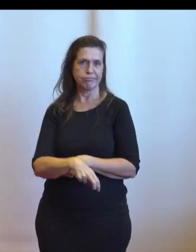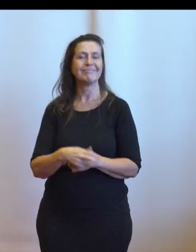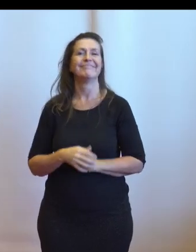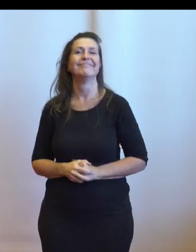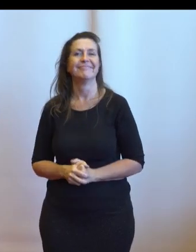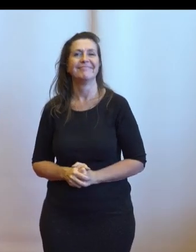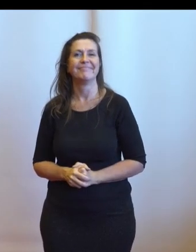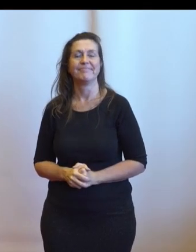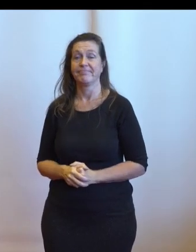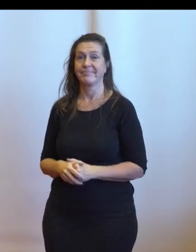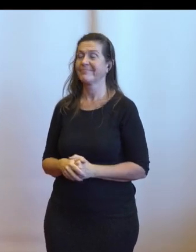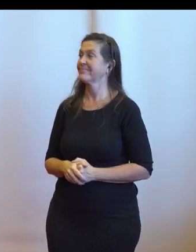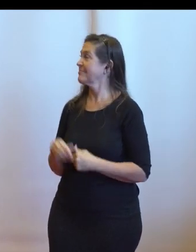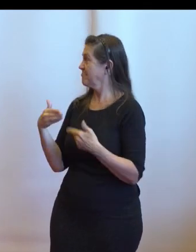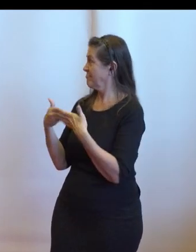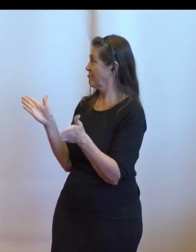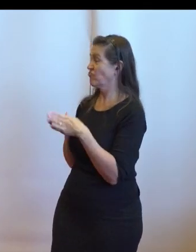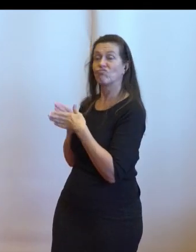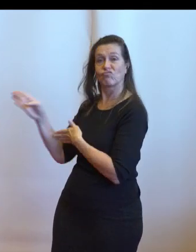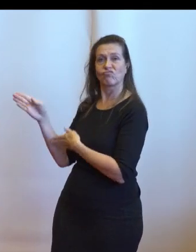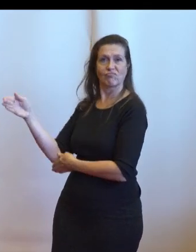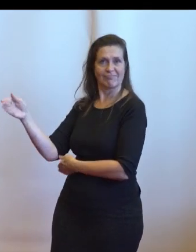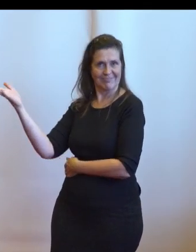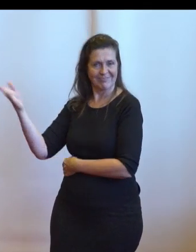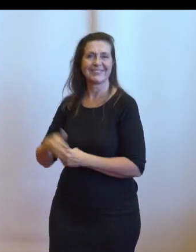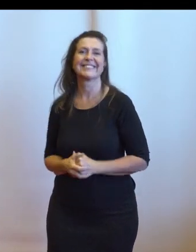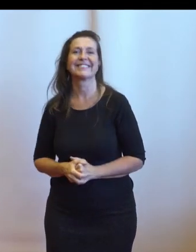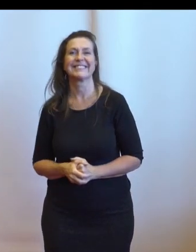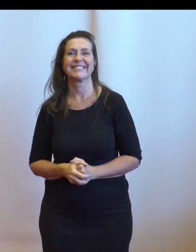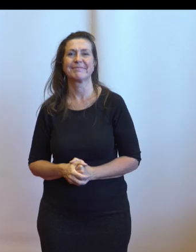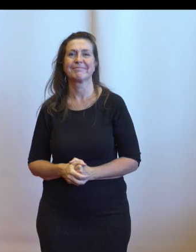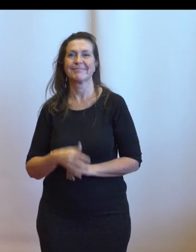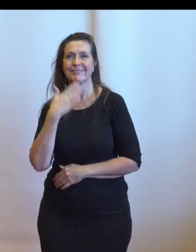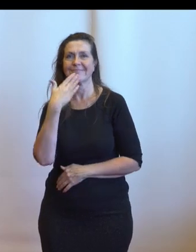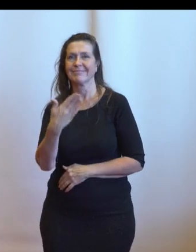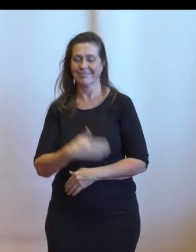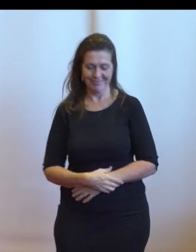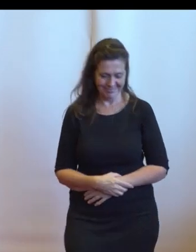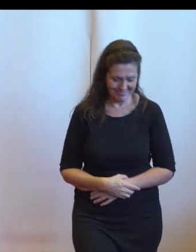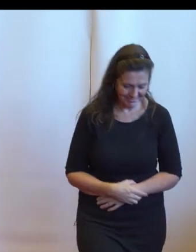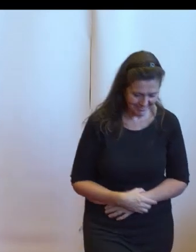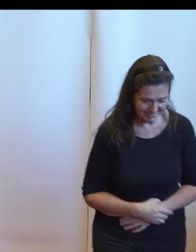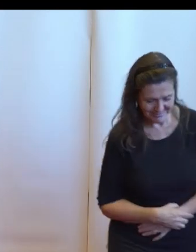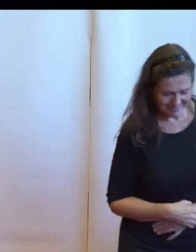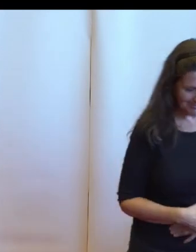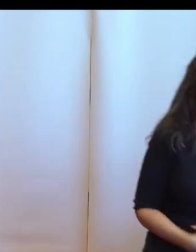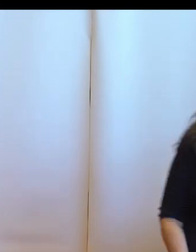out of this room behind the space, but it's just one level down, R2. Enjoy your lunch.